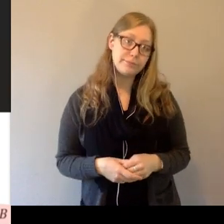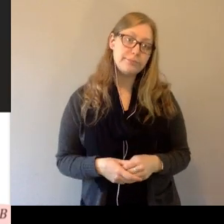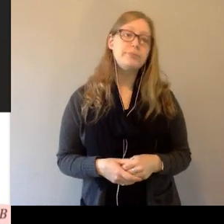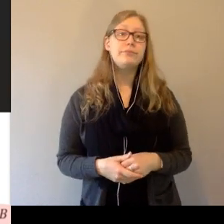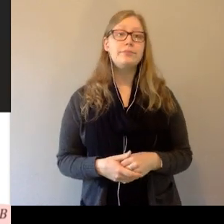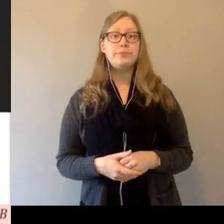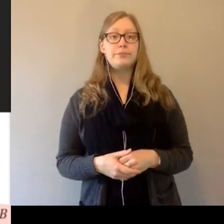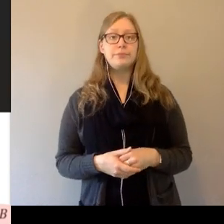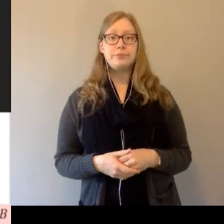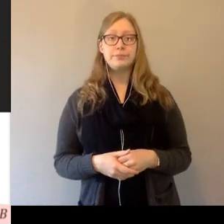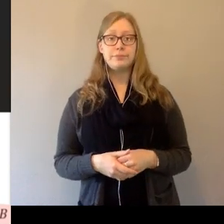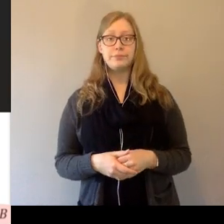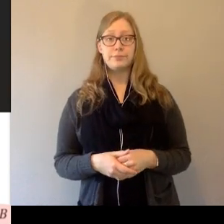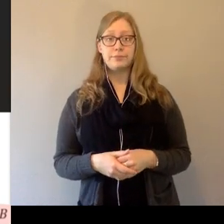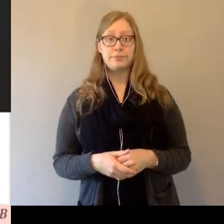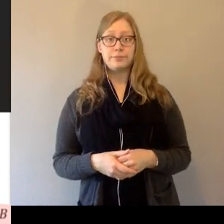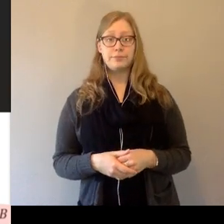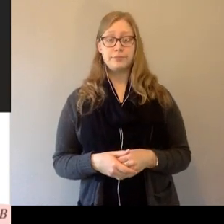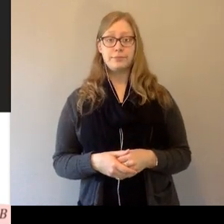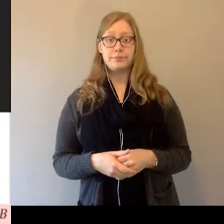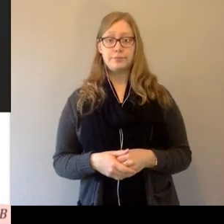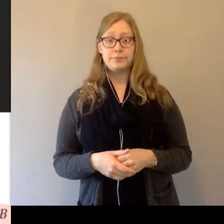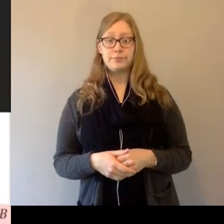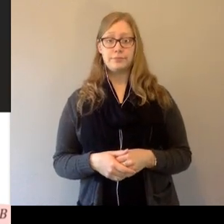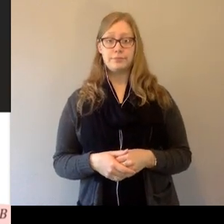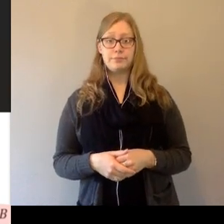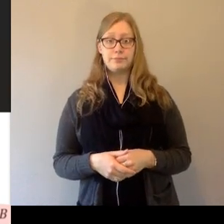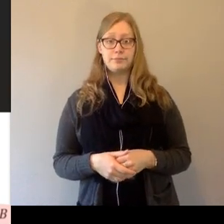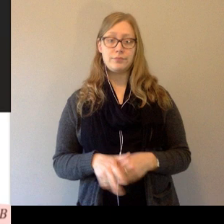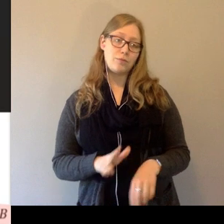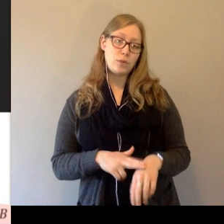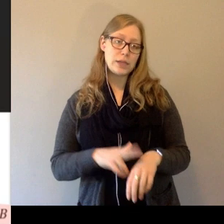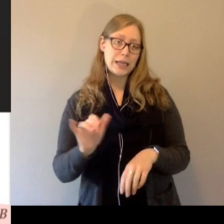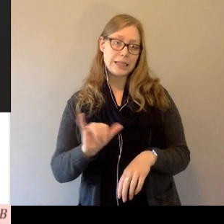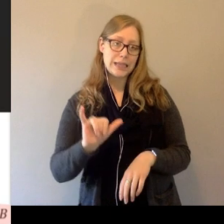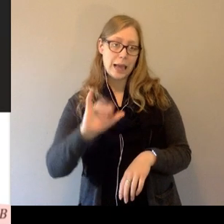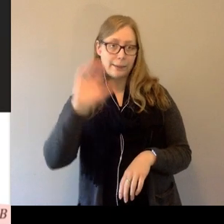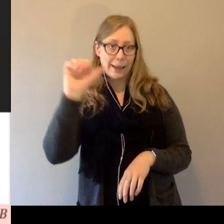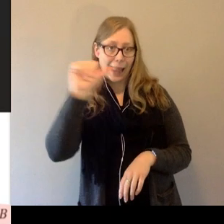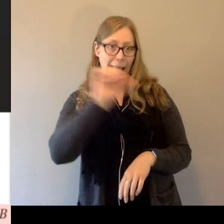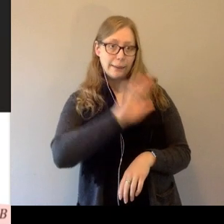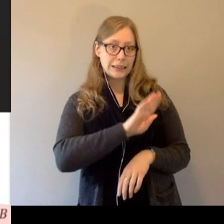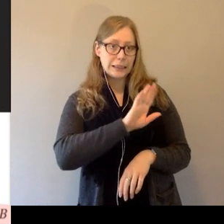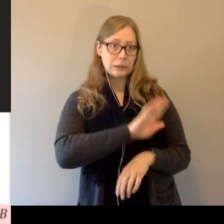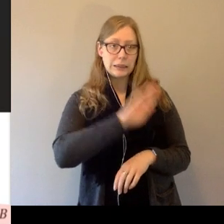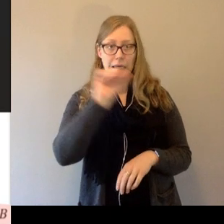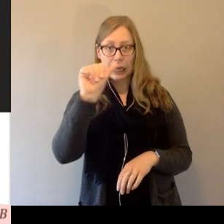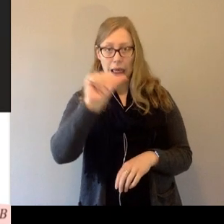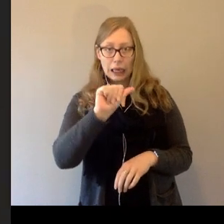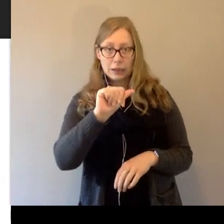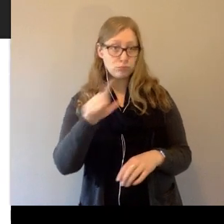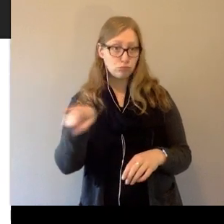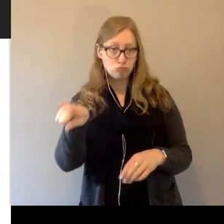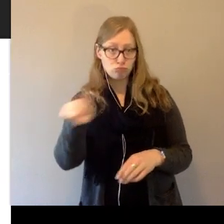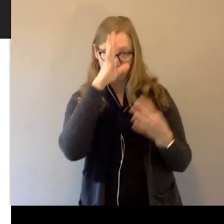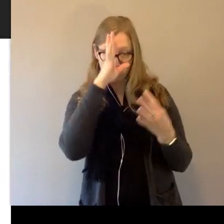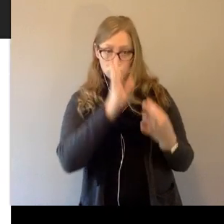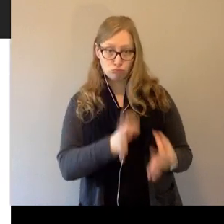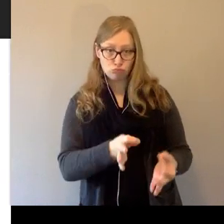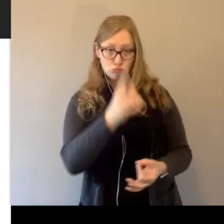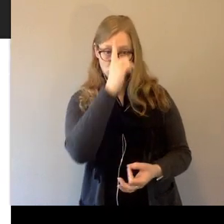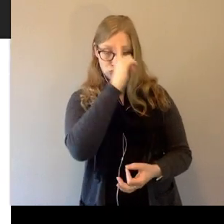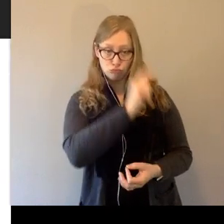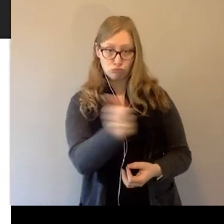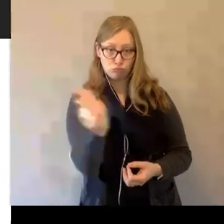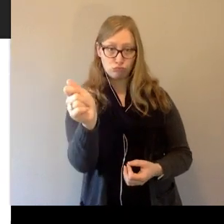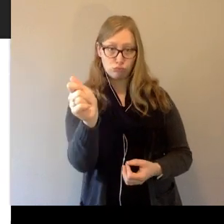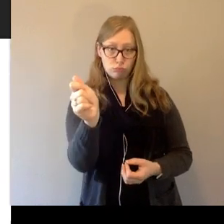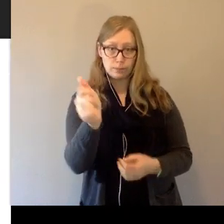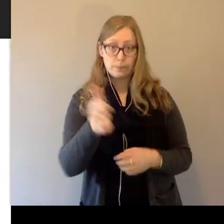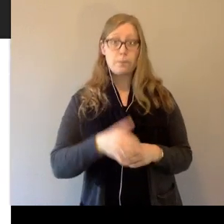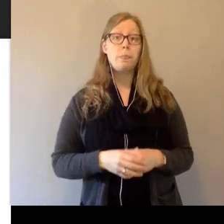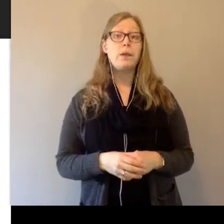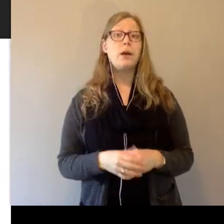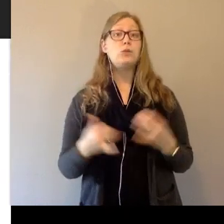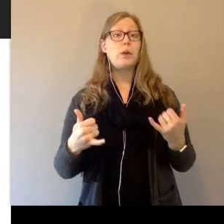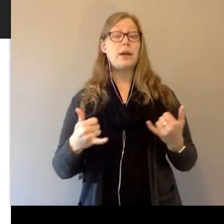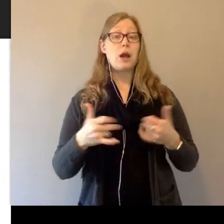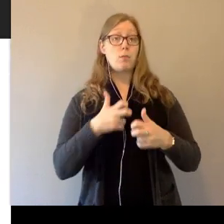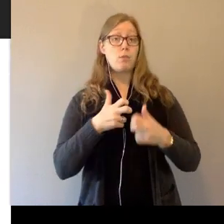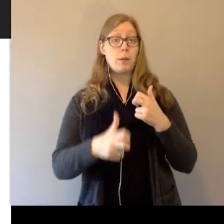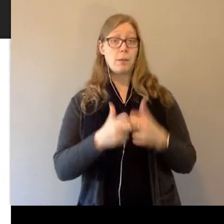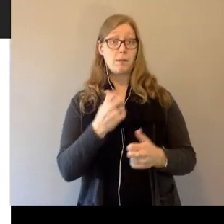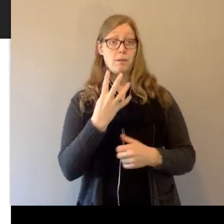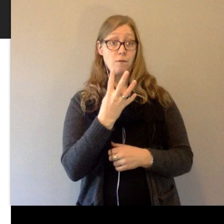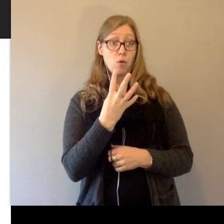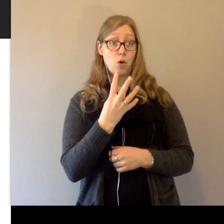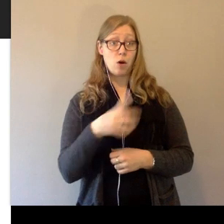AB, which of course is the same as BA. So however you want to name it. So in problems 4 through 6, we're going to